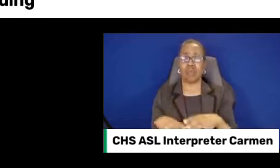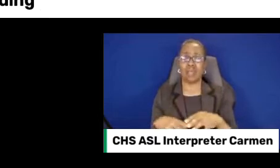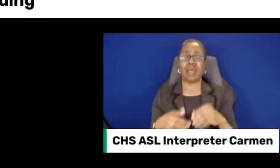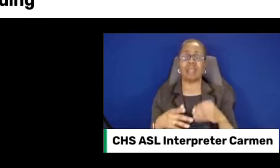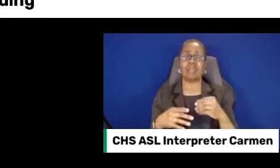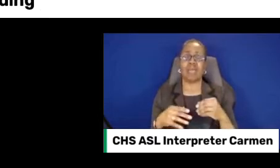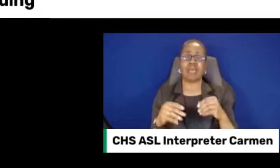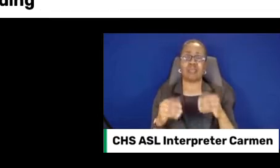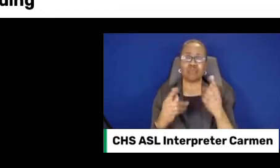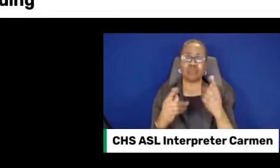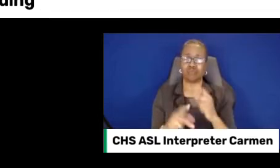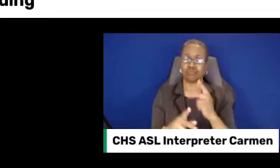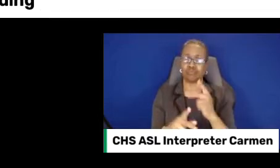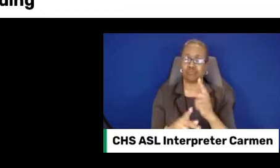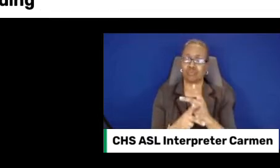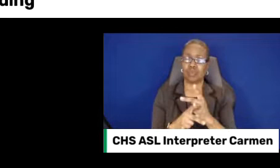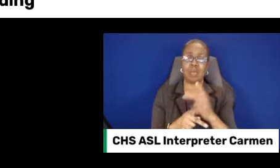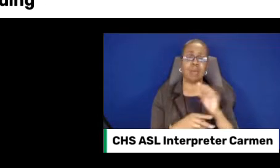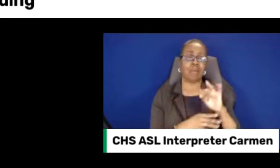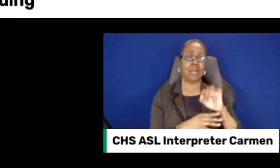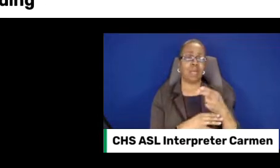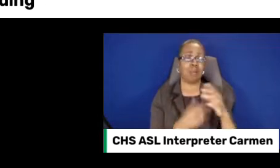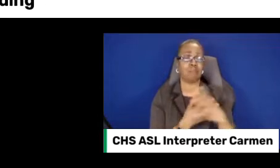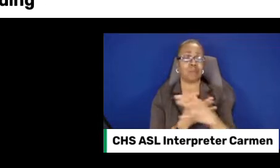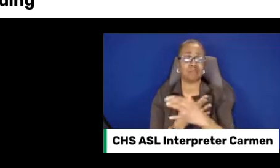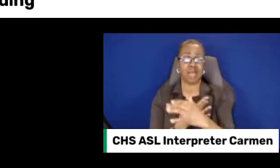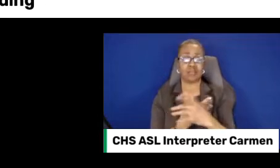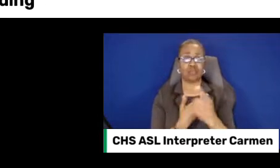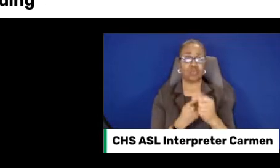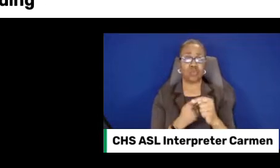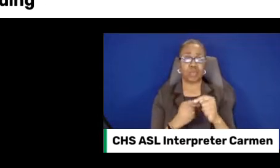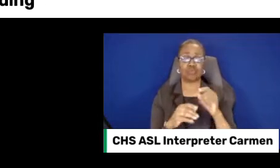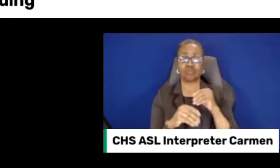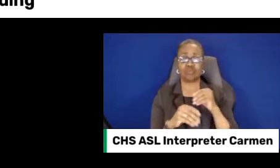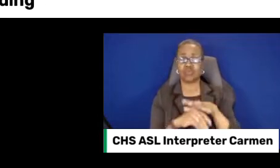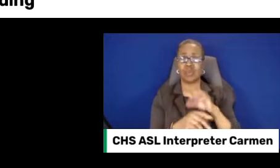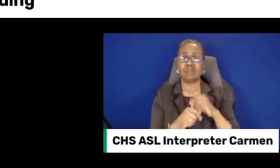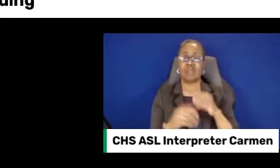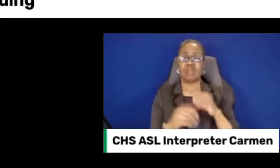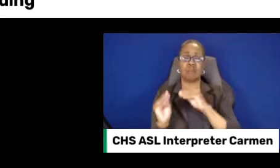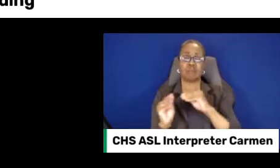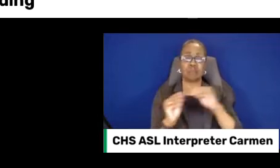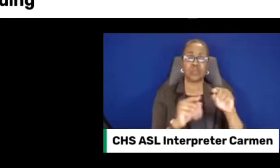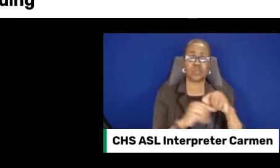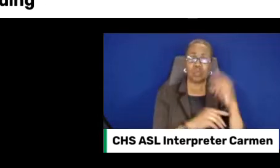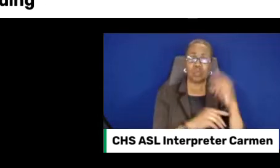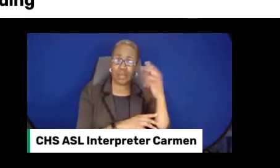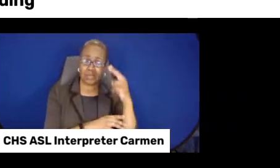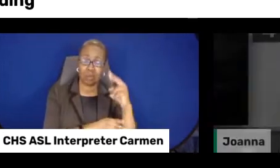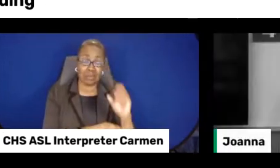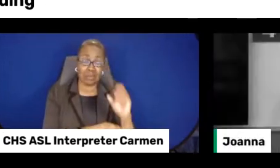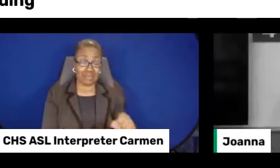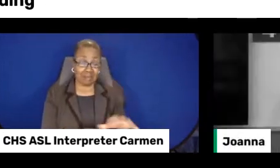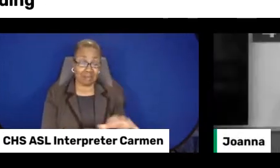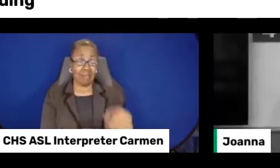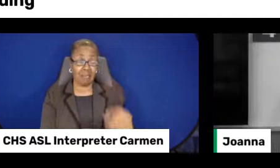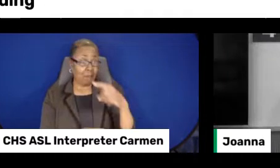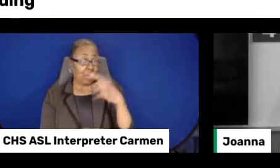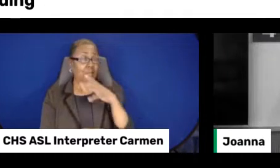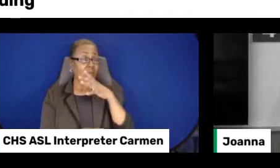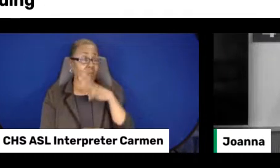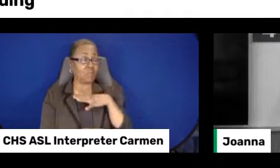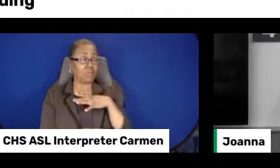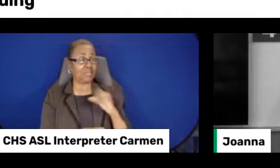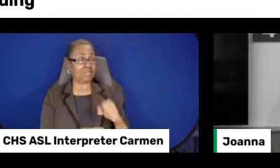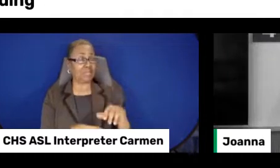to maximize the chances of emergence and transmigration to Mexico. And on the south side, Black women with Southern roots